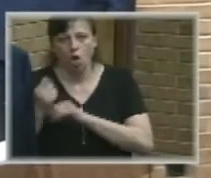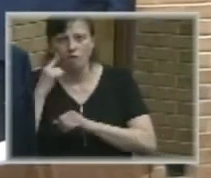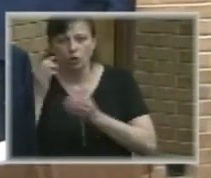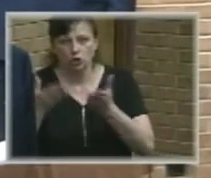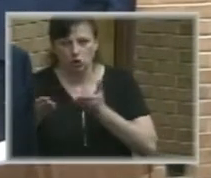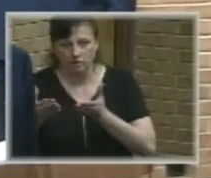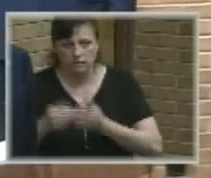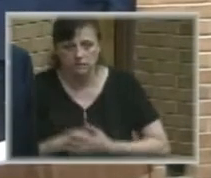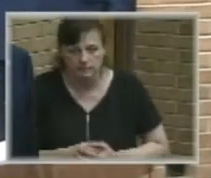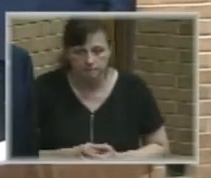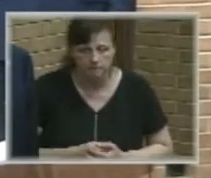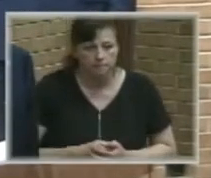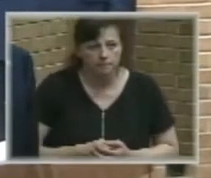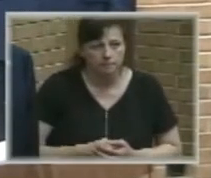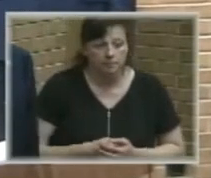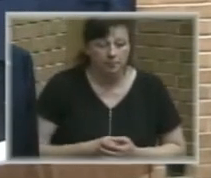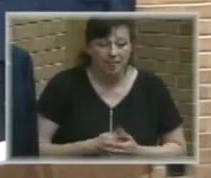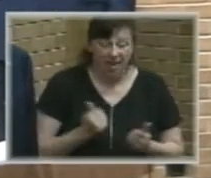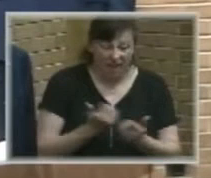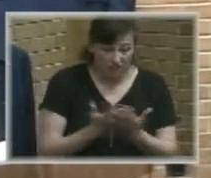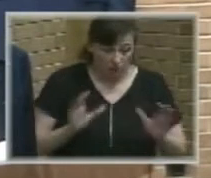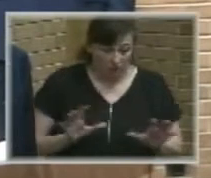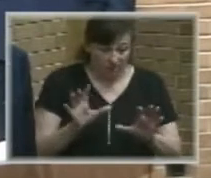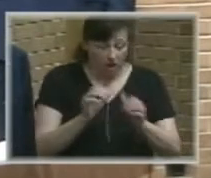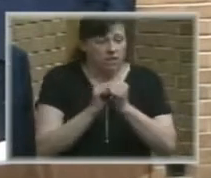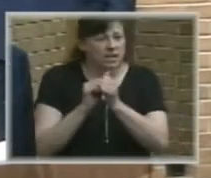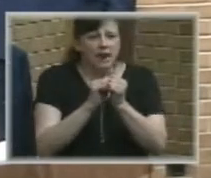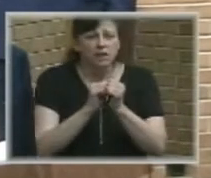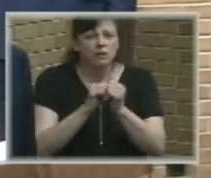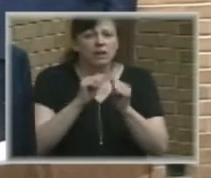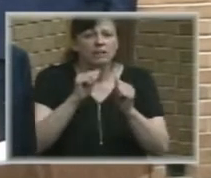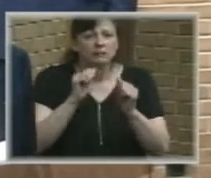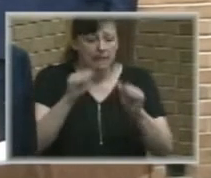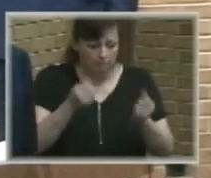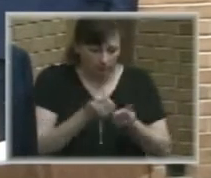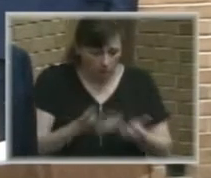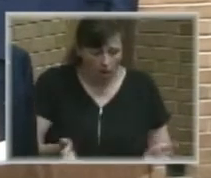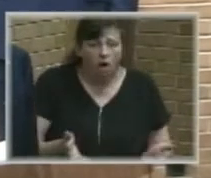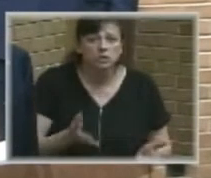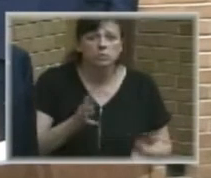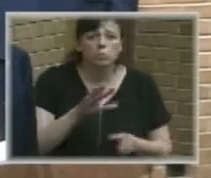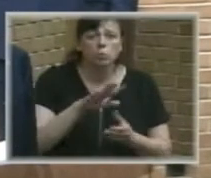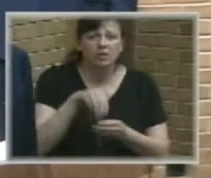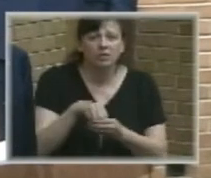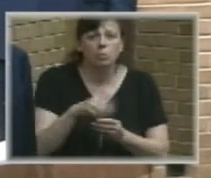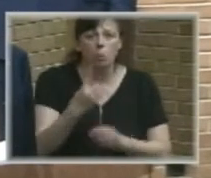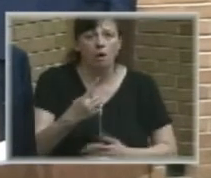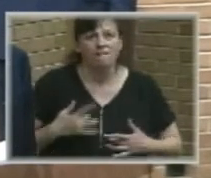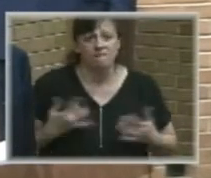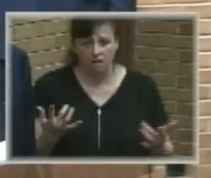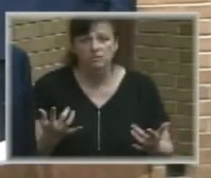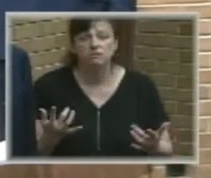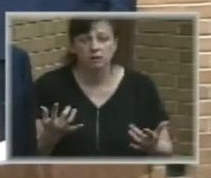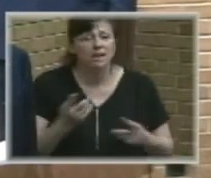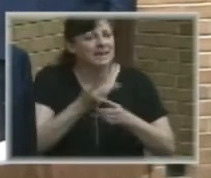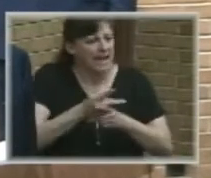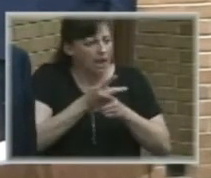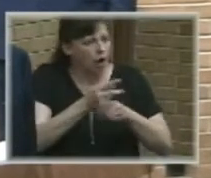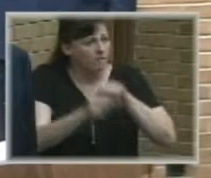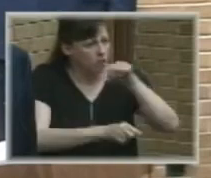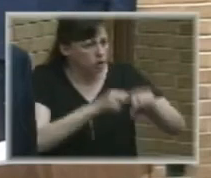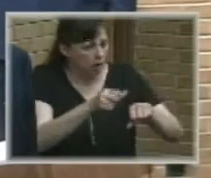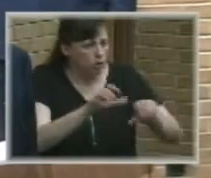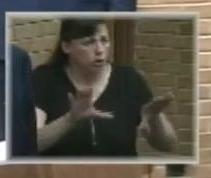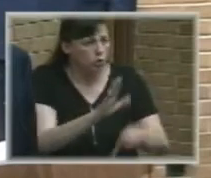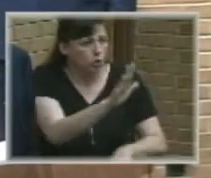All we have achieved together can be lost in one incident. Take care of each other and do your level best